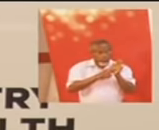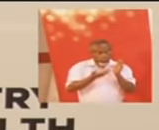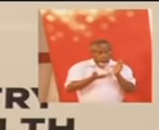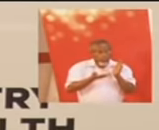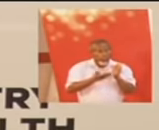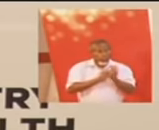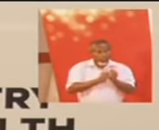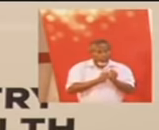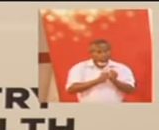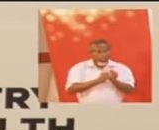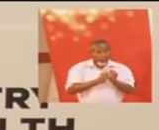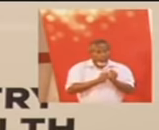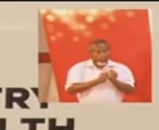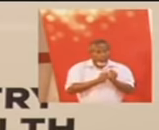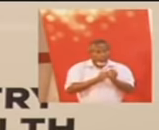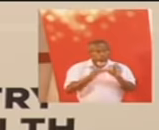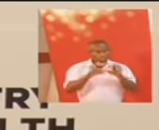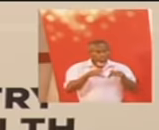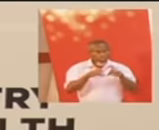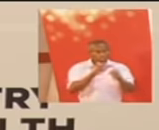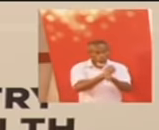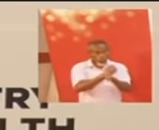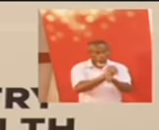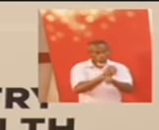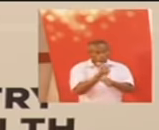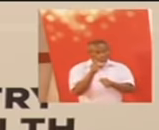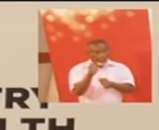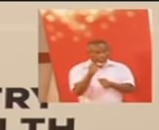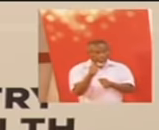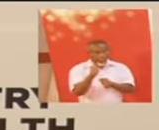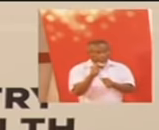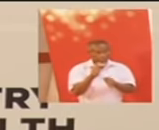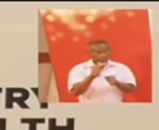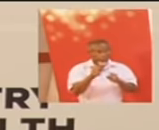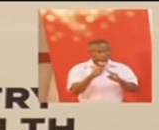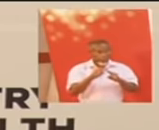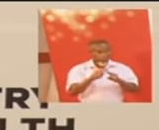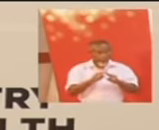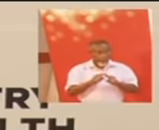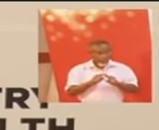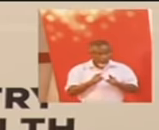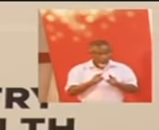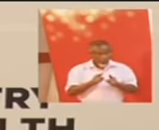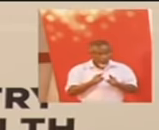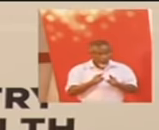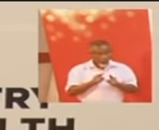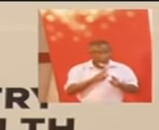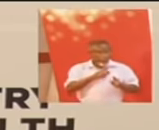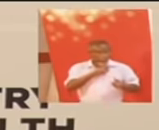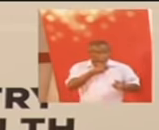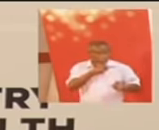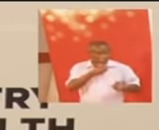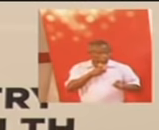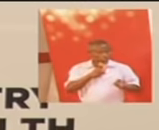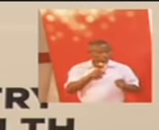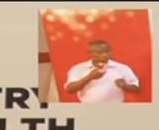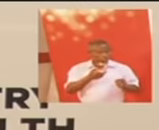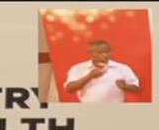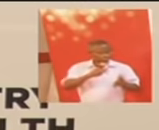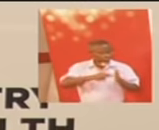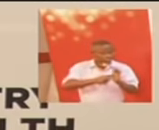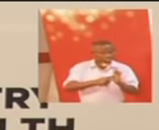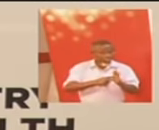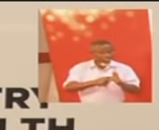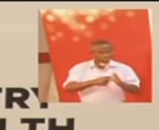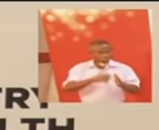certificate of to discharge your medical capabilities. However, in the truest sense of what we describe as